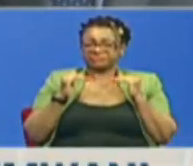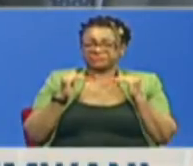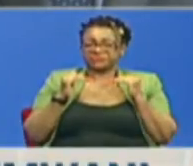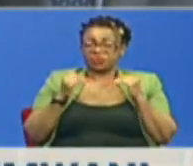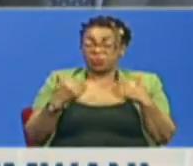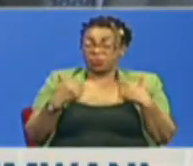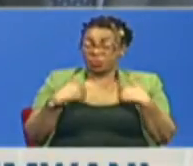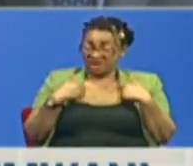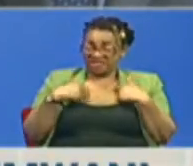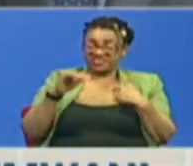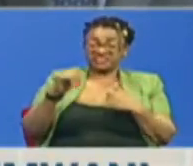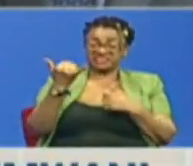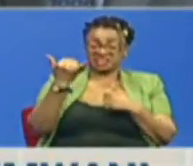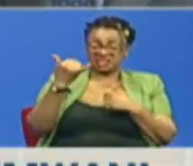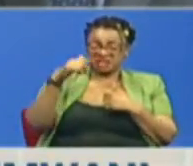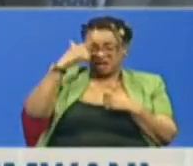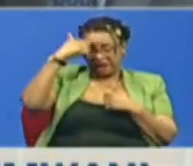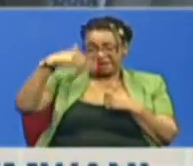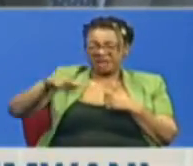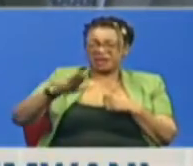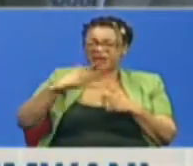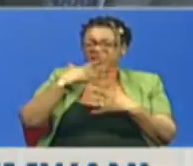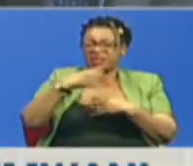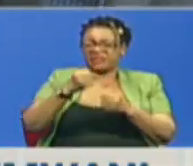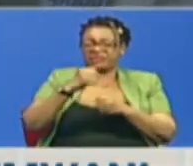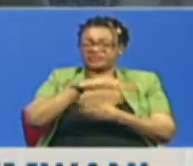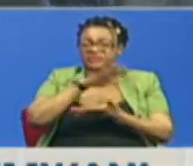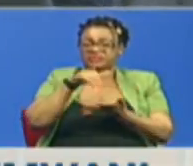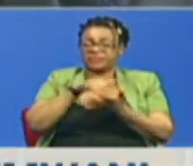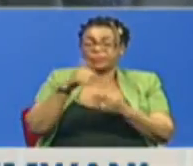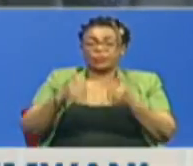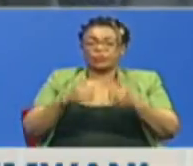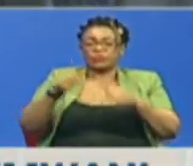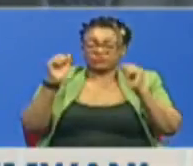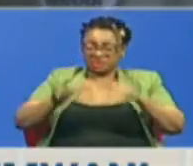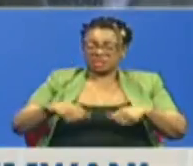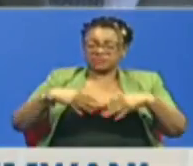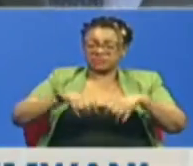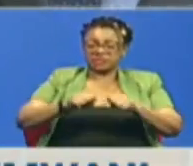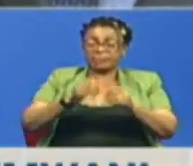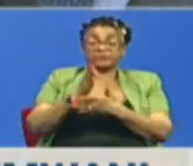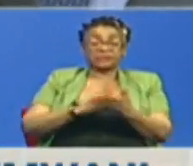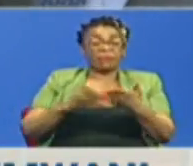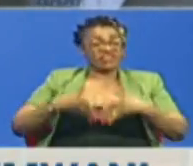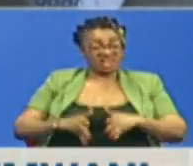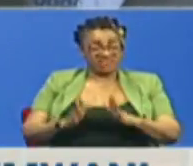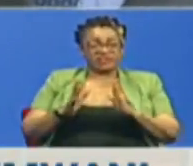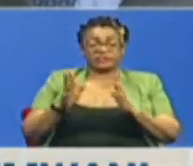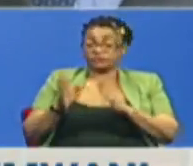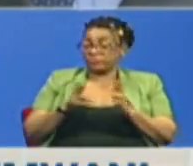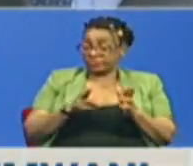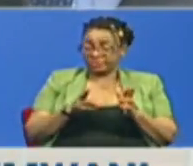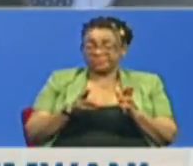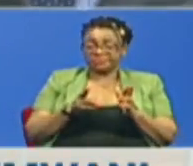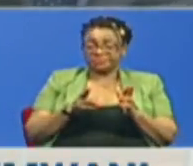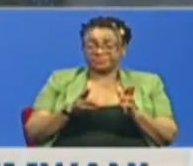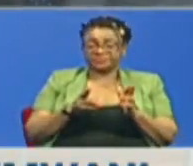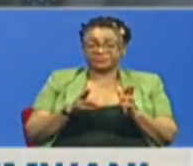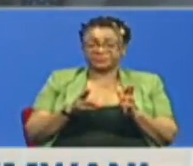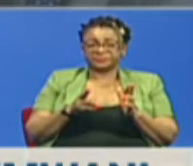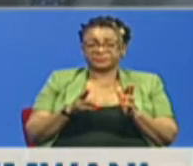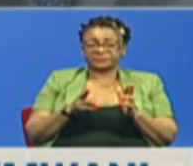Isli Health Center, Ngara Health Center, which are able to take up some of the deliveries, normal deliveries,